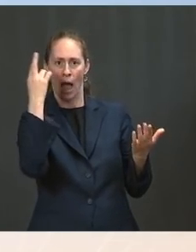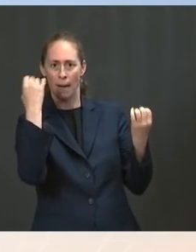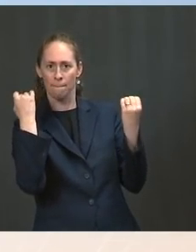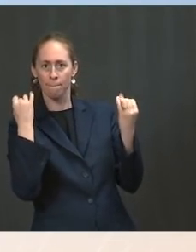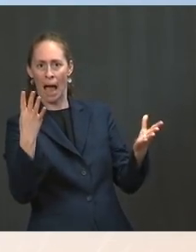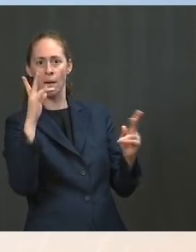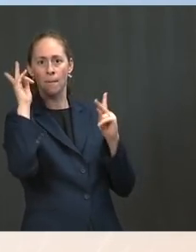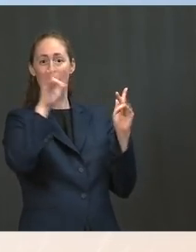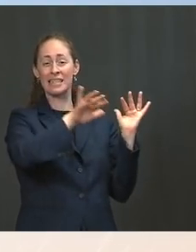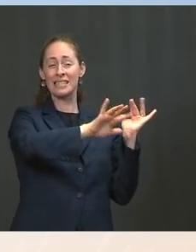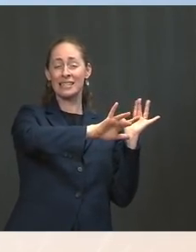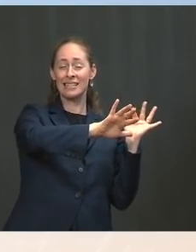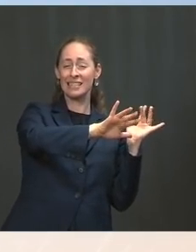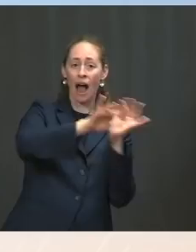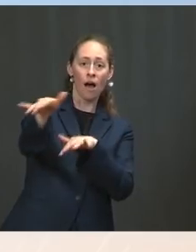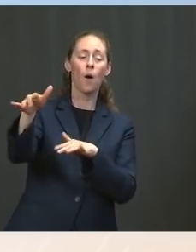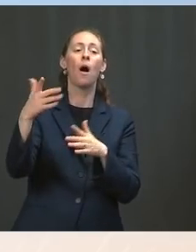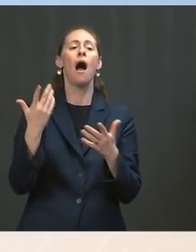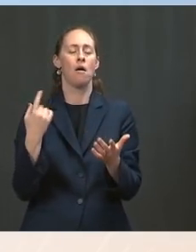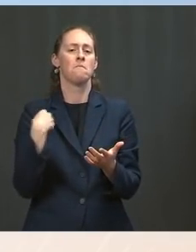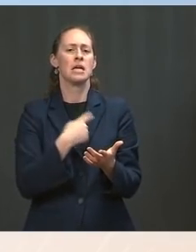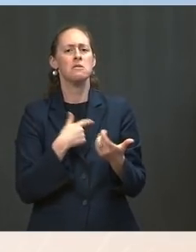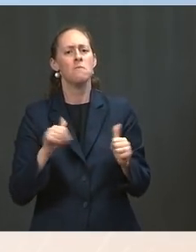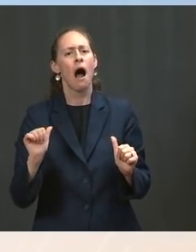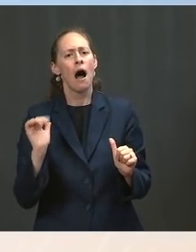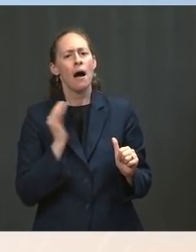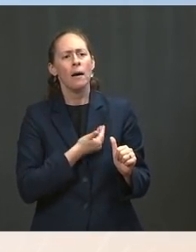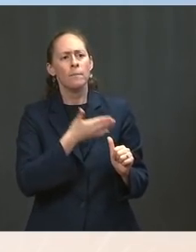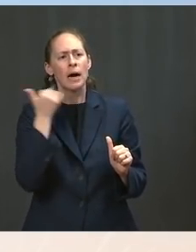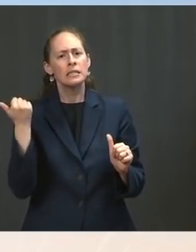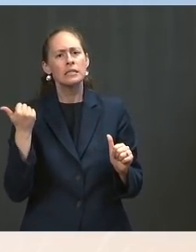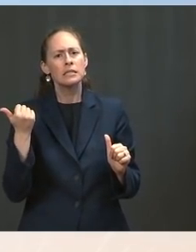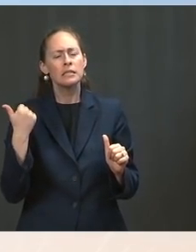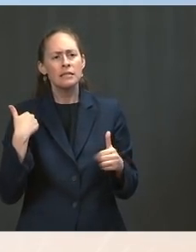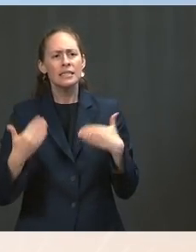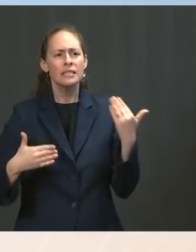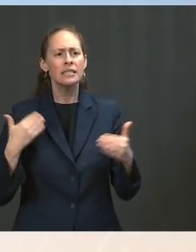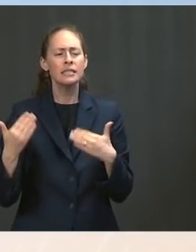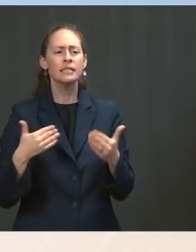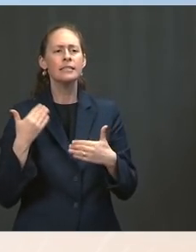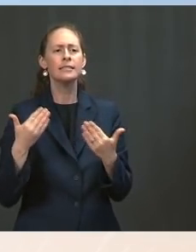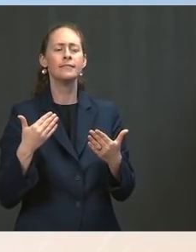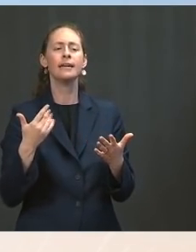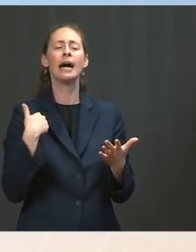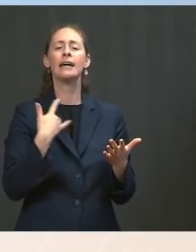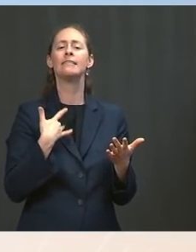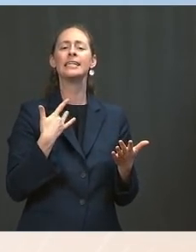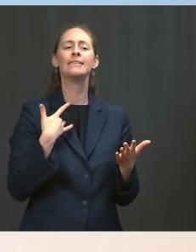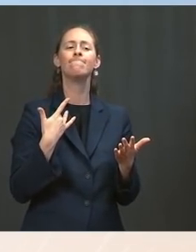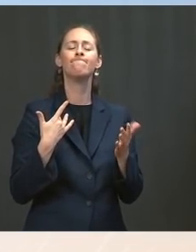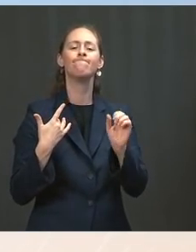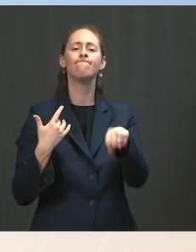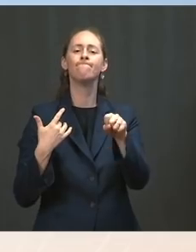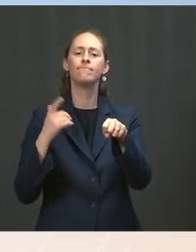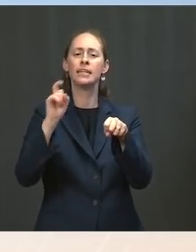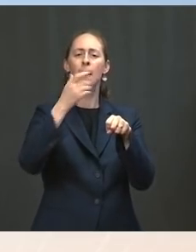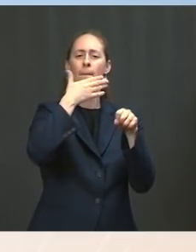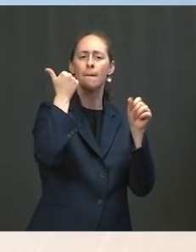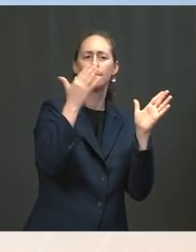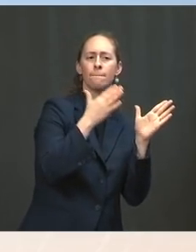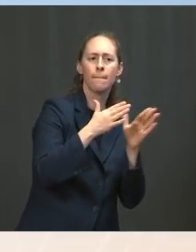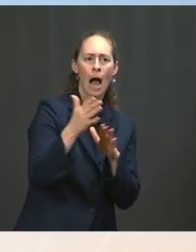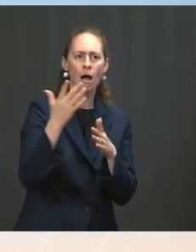of the evacuation numbers, and therefore we need a higher ceiling in terms of the number of beds and other facilities at transit